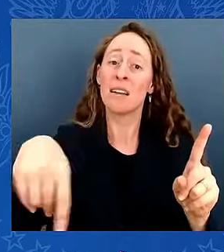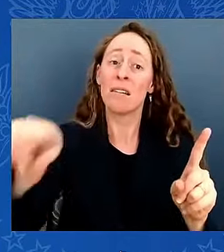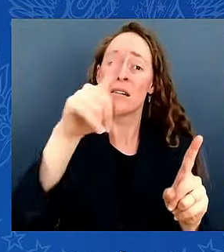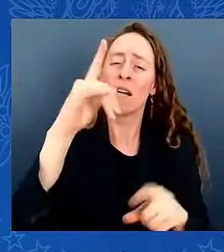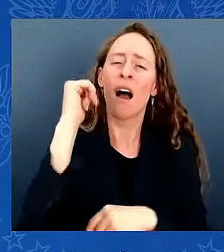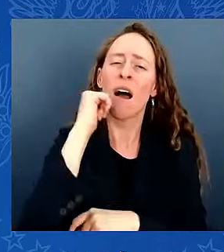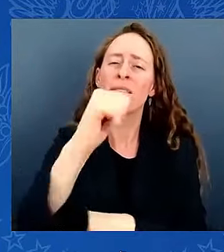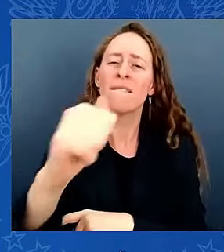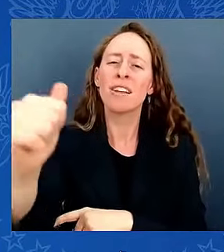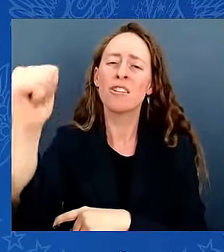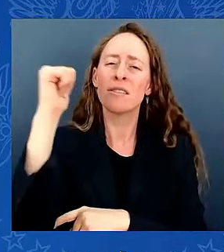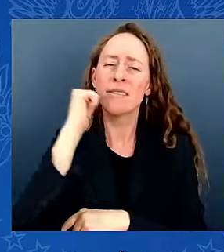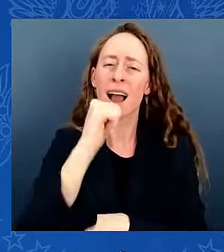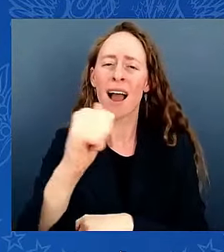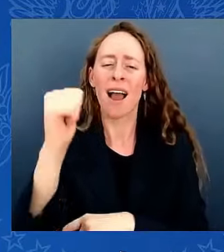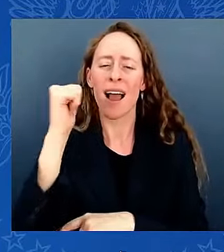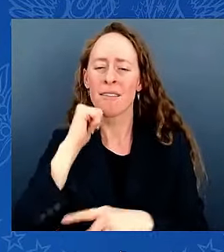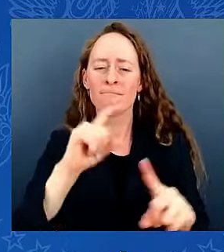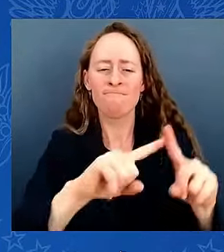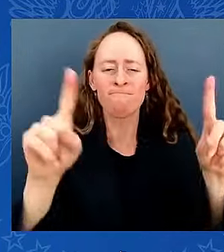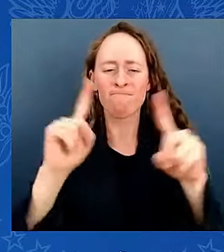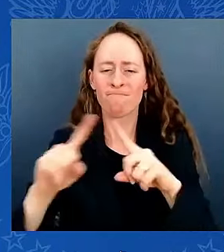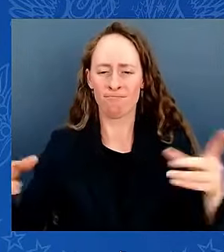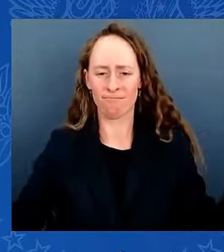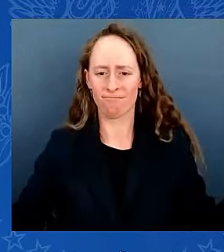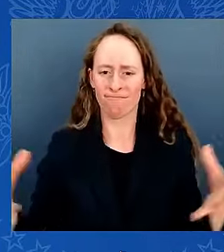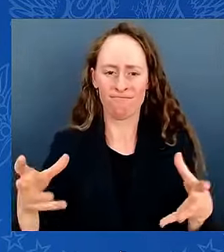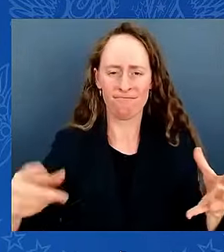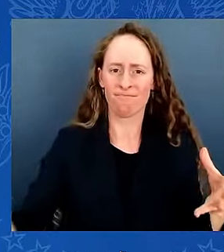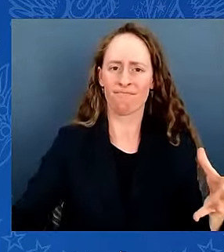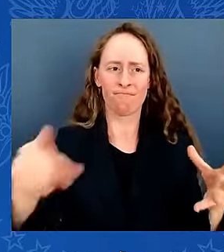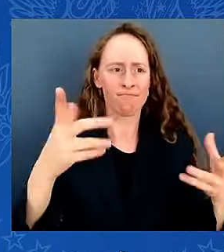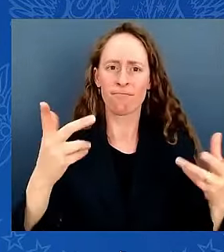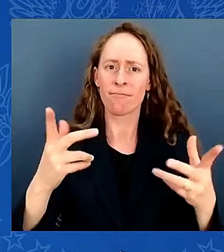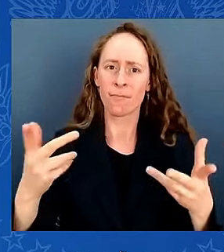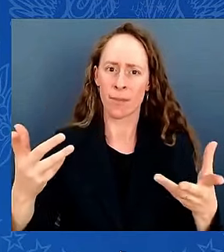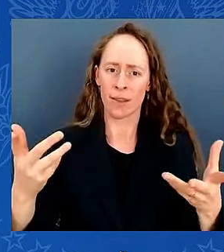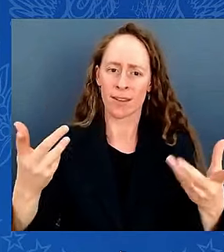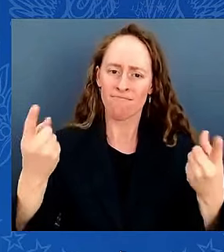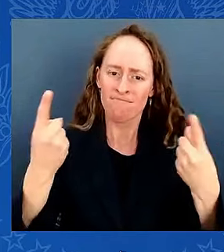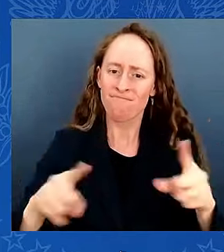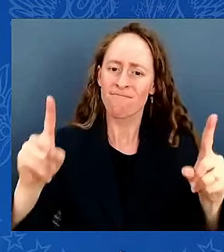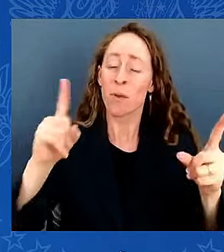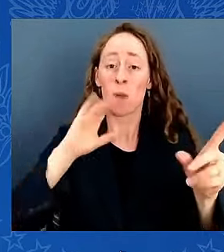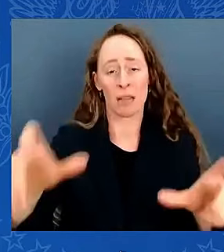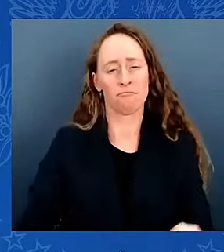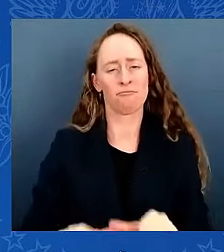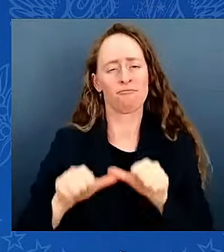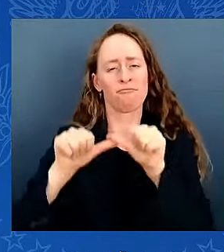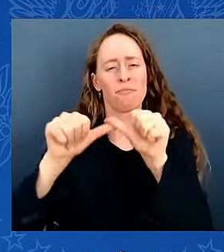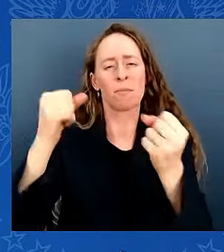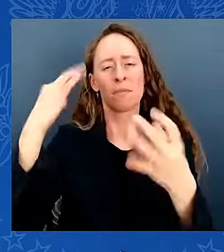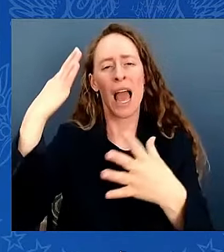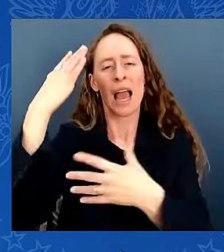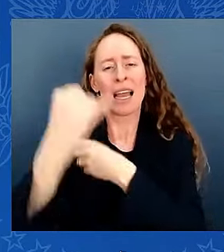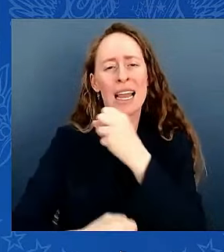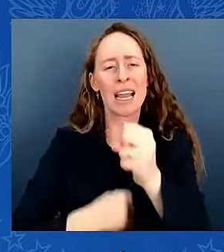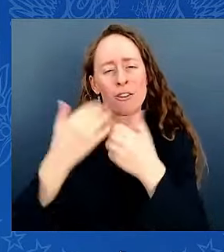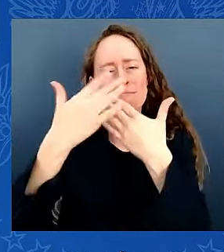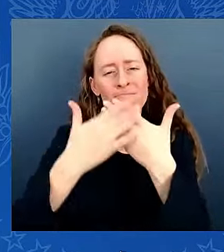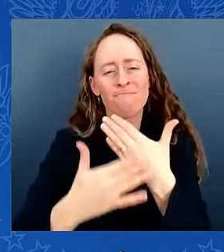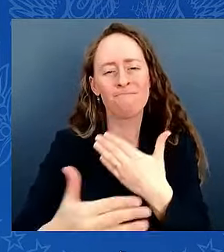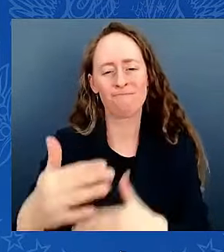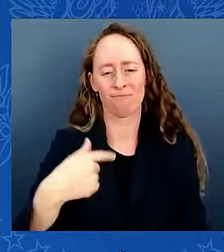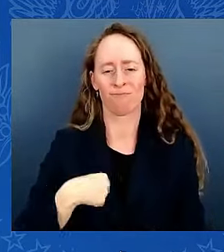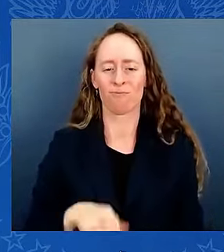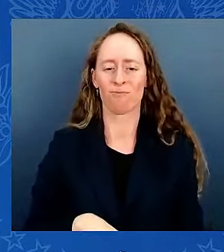will last for generations. And I'm so proud to be a part of this movement. And I'm excited to see